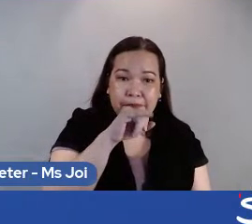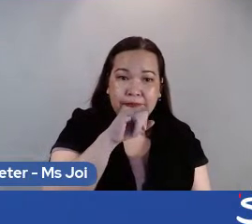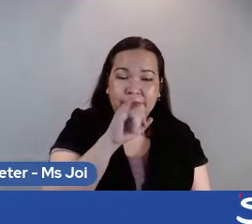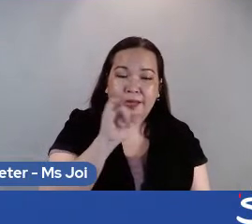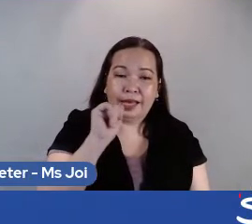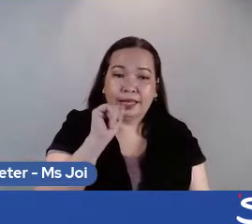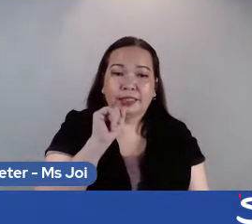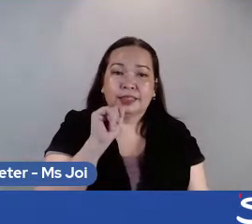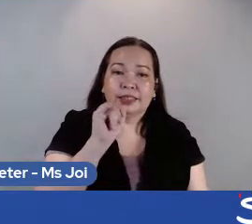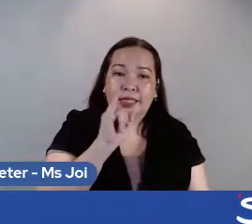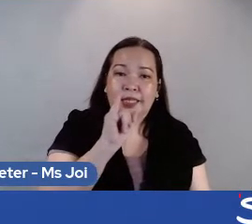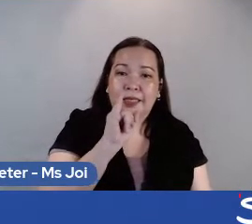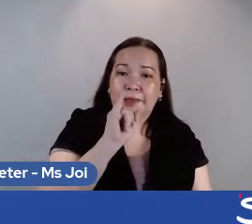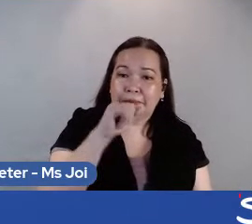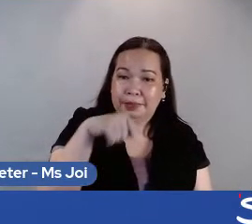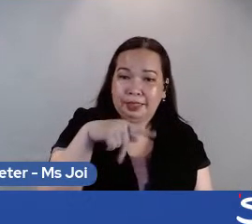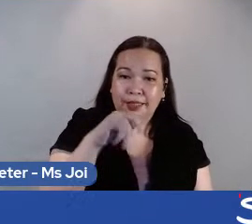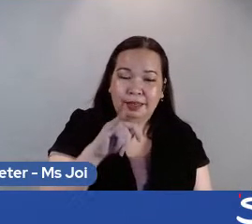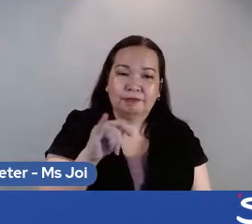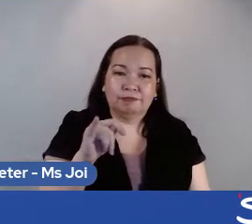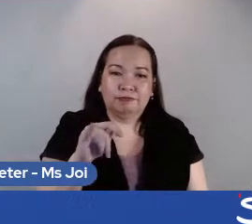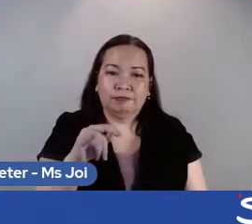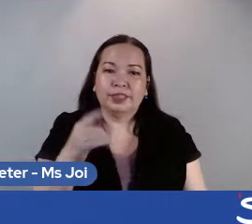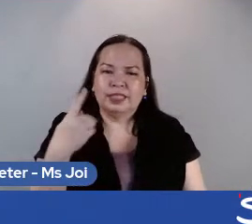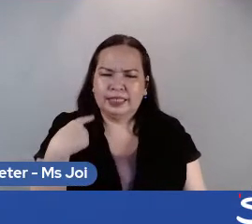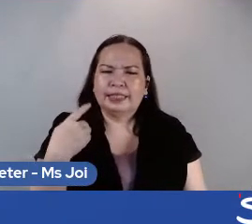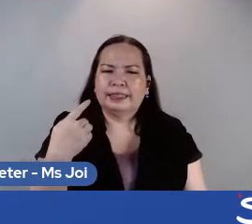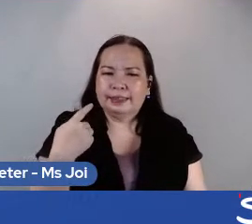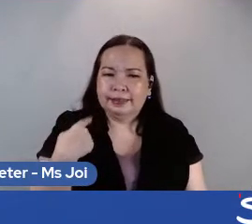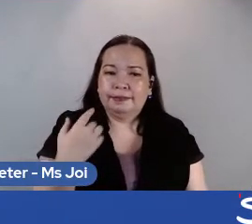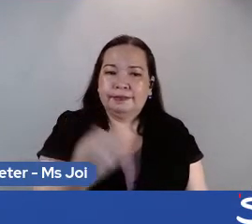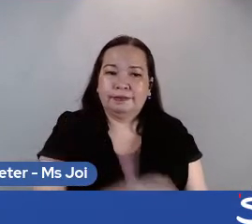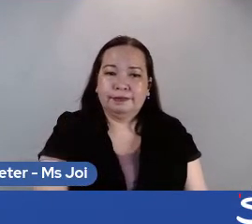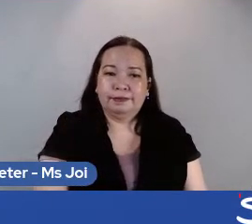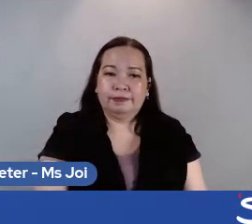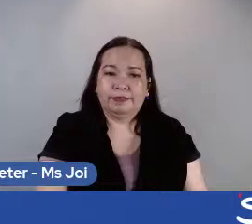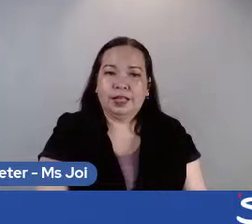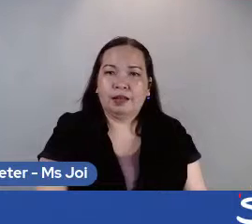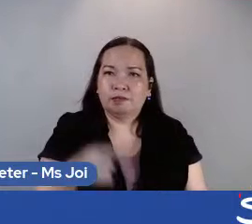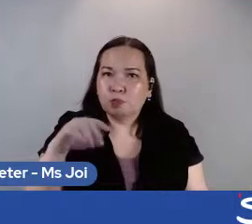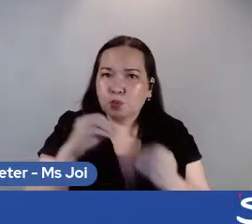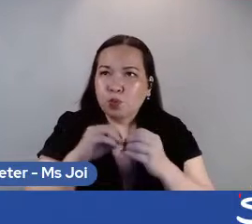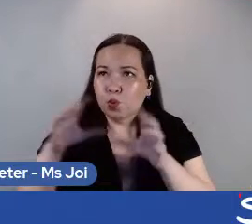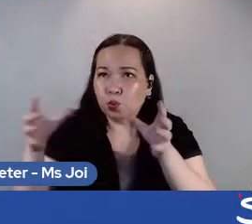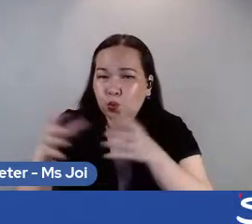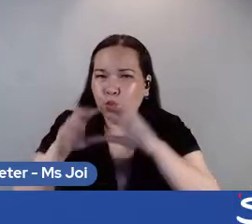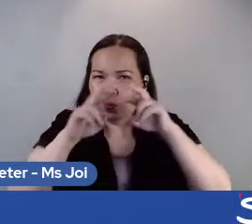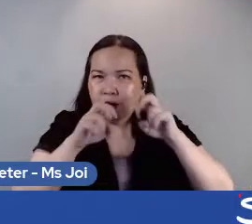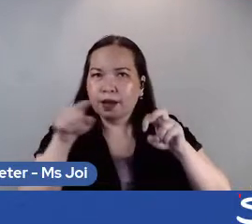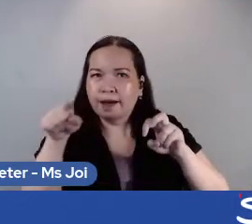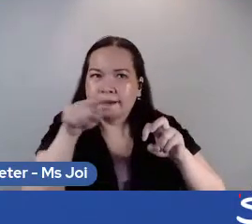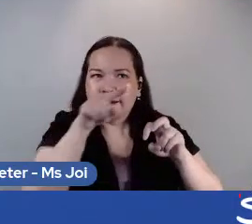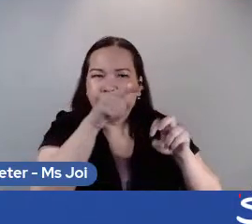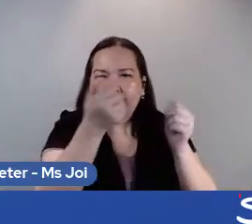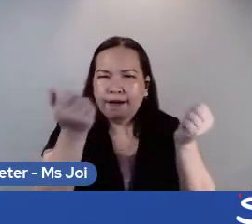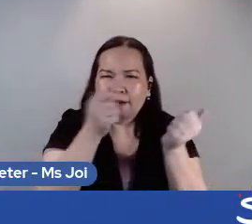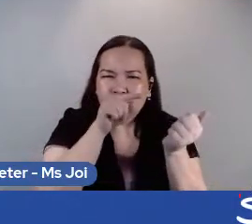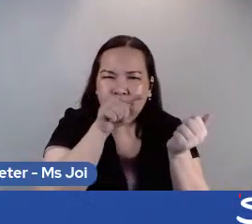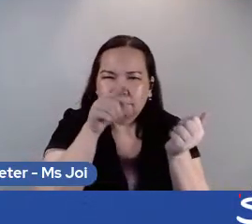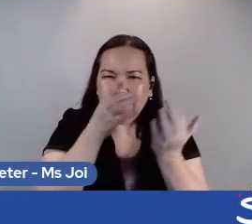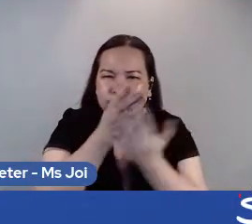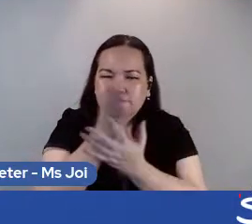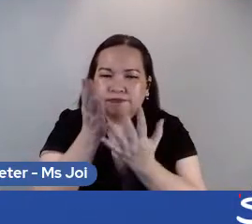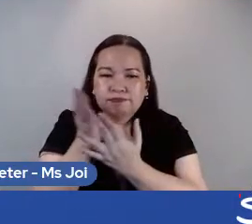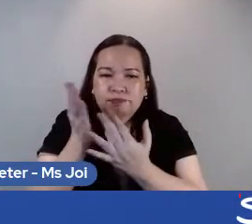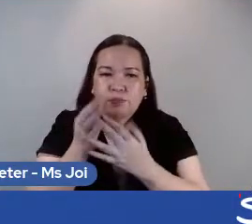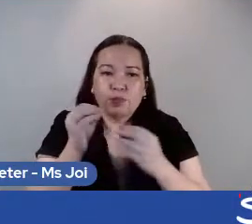our APIs, and that helps with civil society or researchers to have a more robust understanding and robust